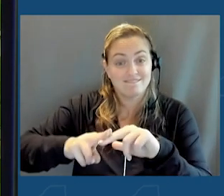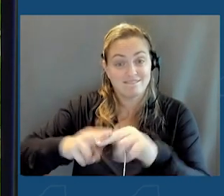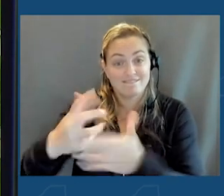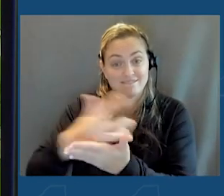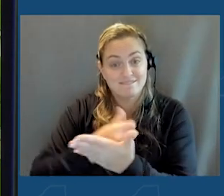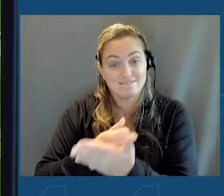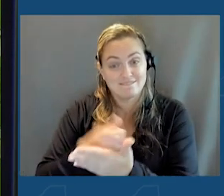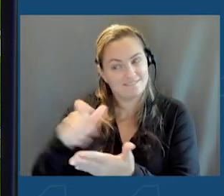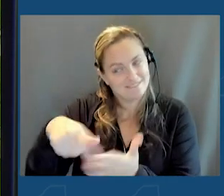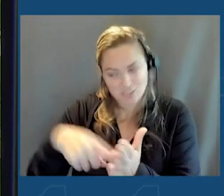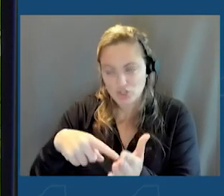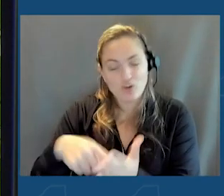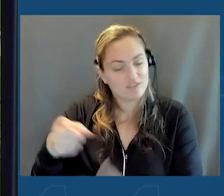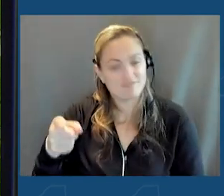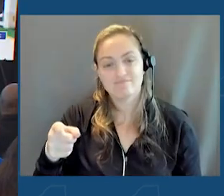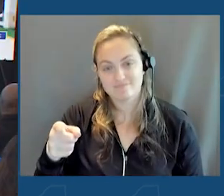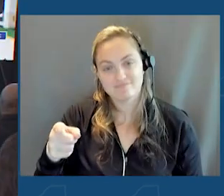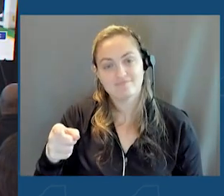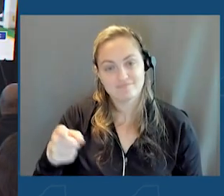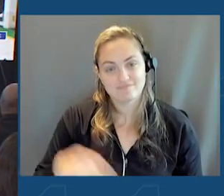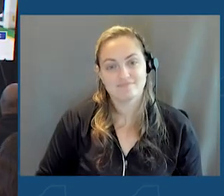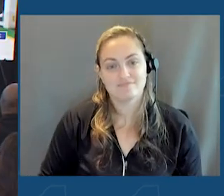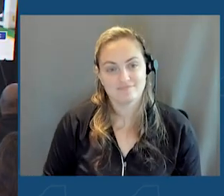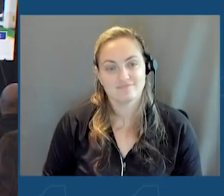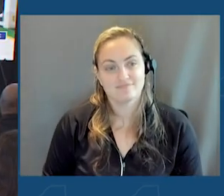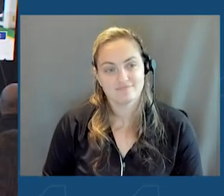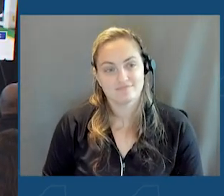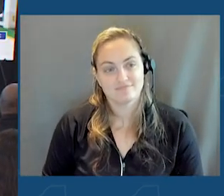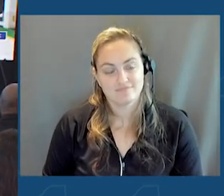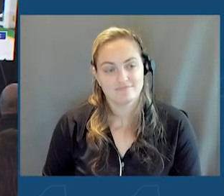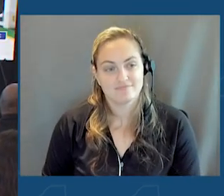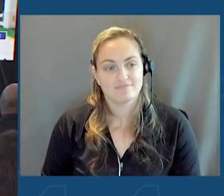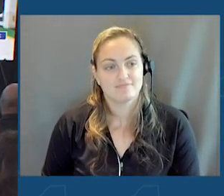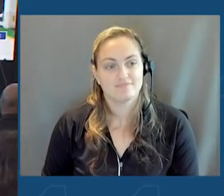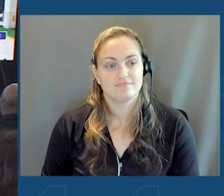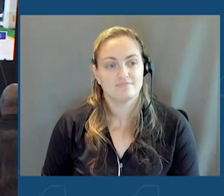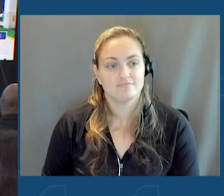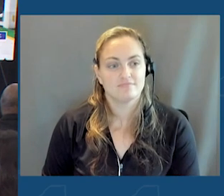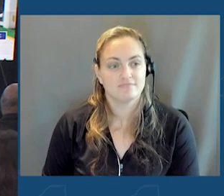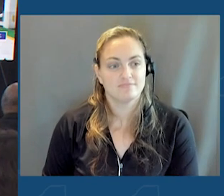he deserves a raise. Right? He deserves a raise.